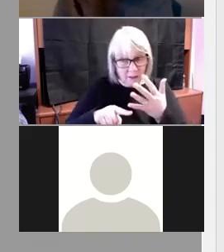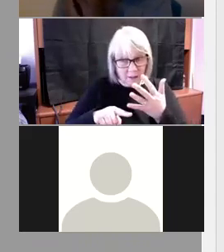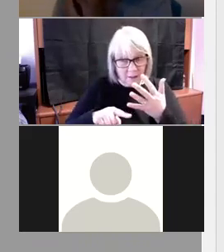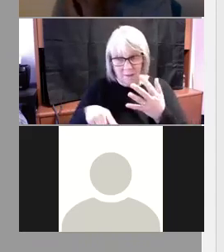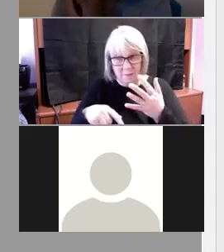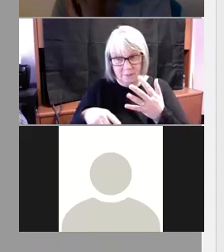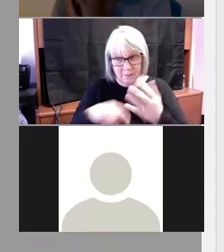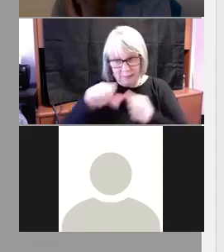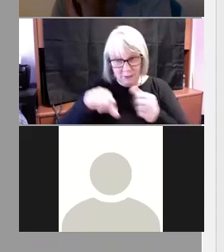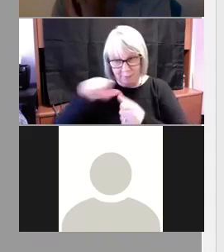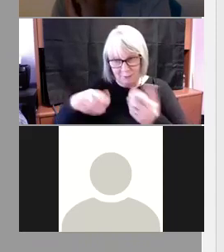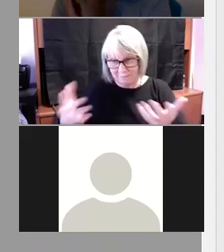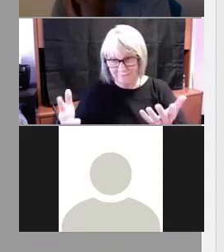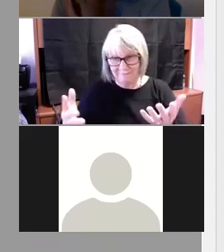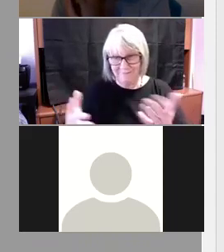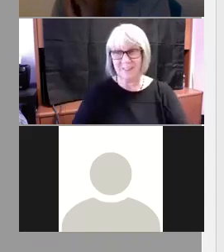4 country?